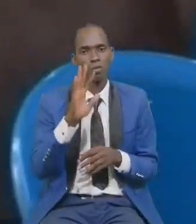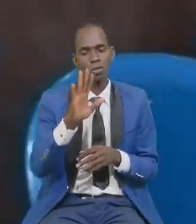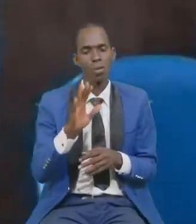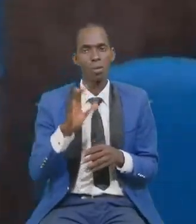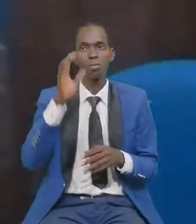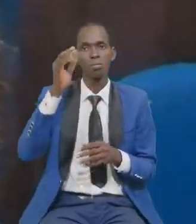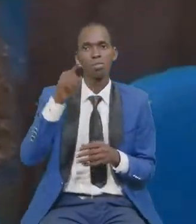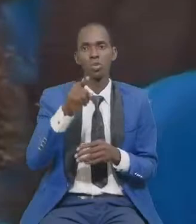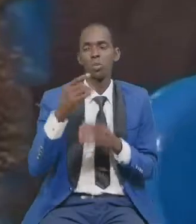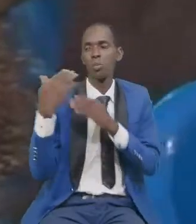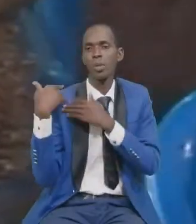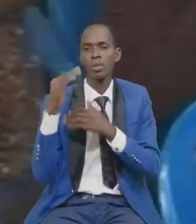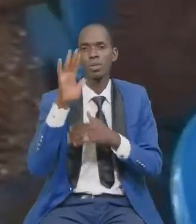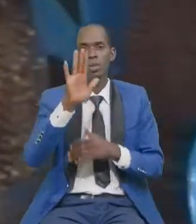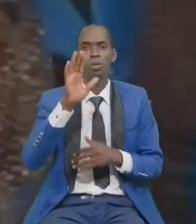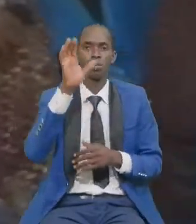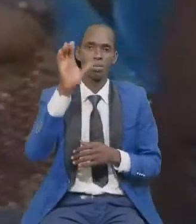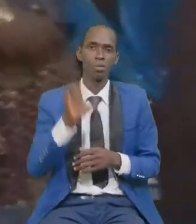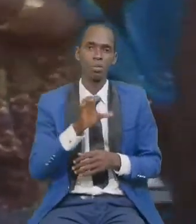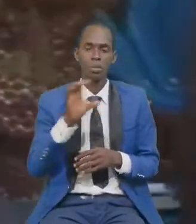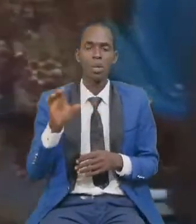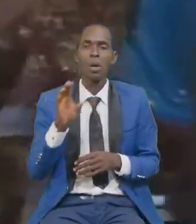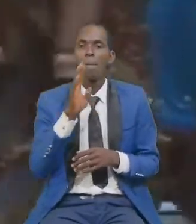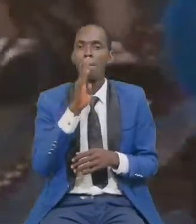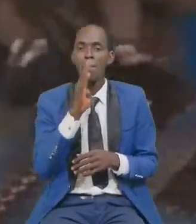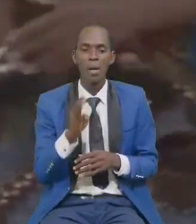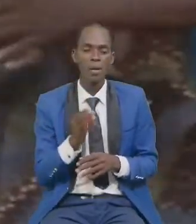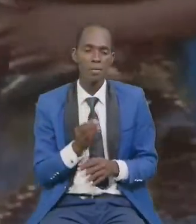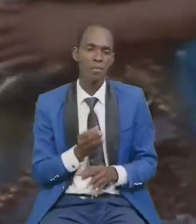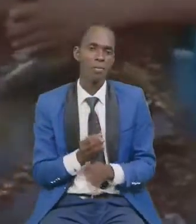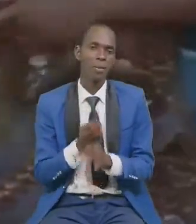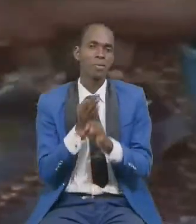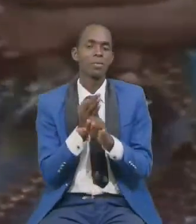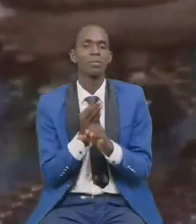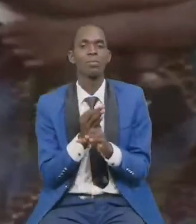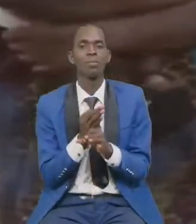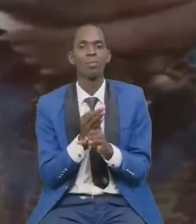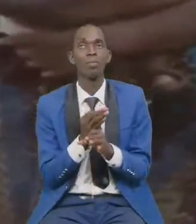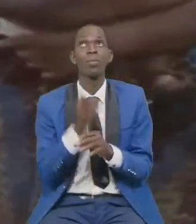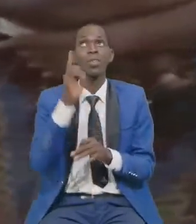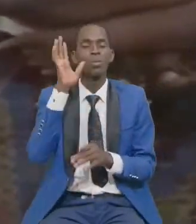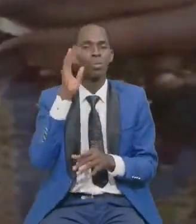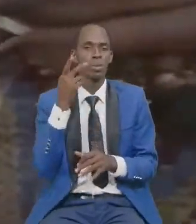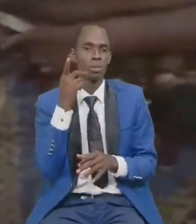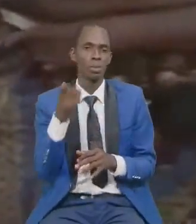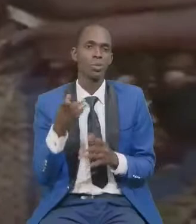Be faithful. Be faithful. He'll see you through.